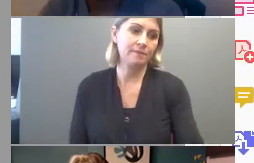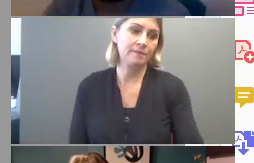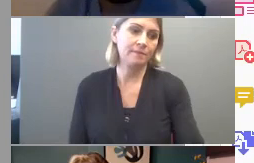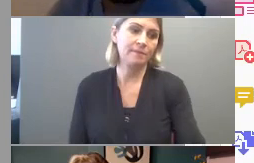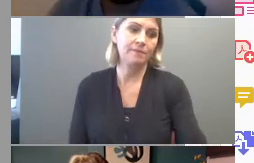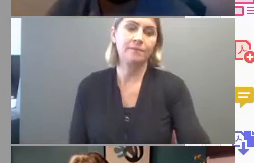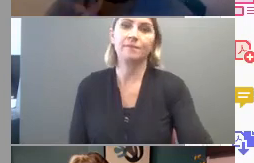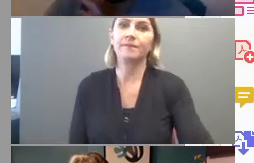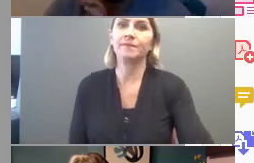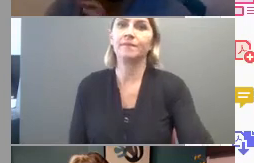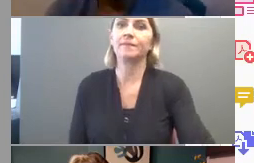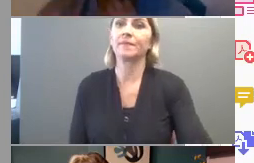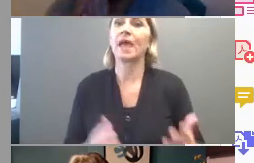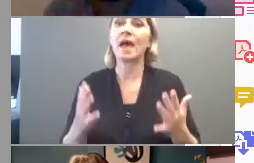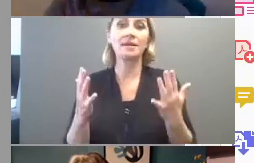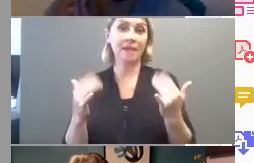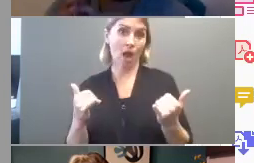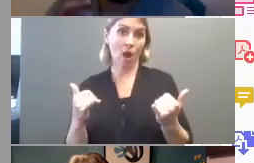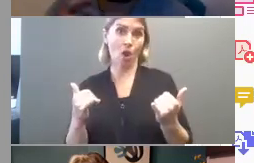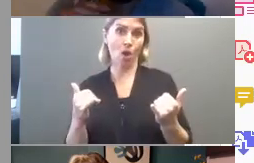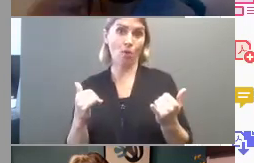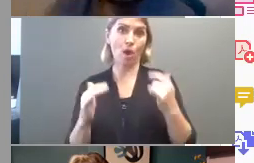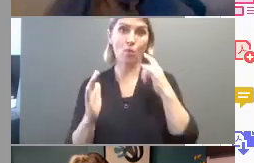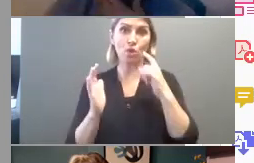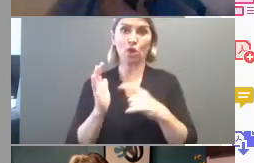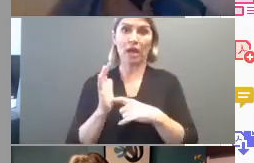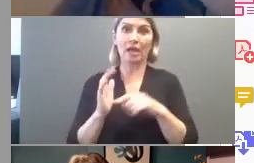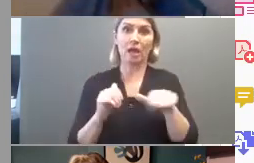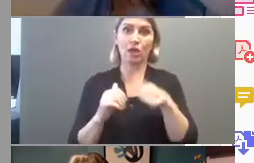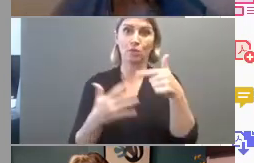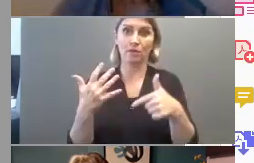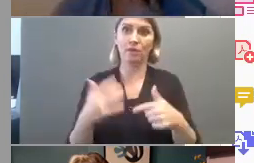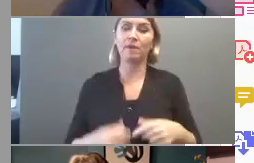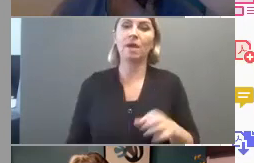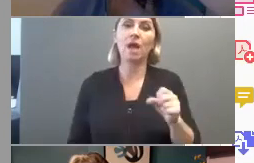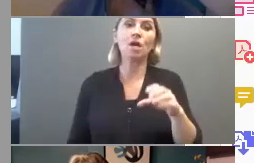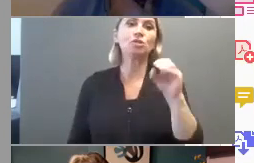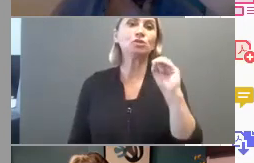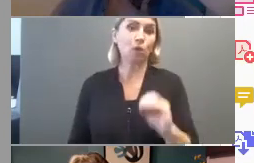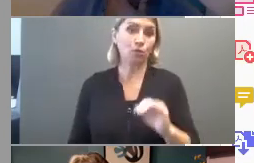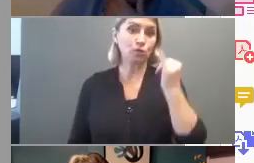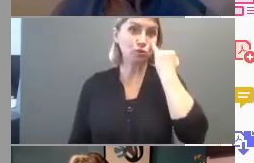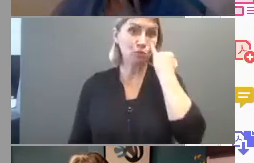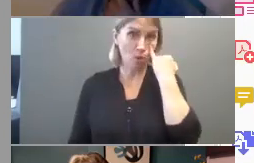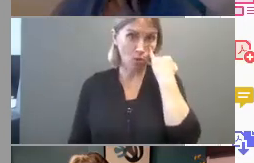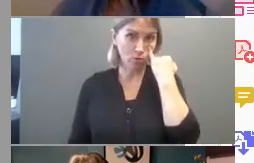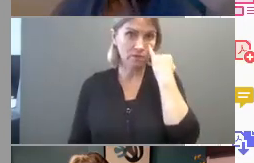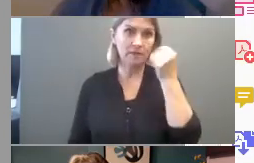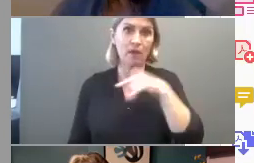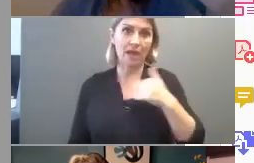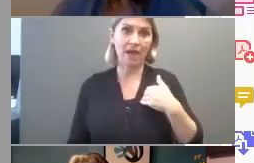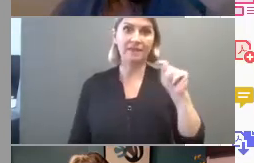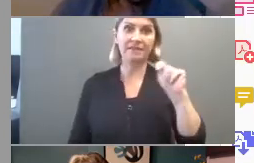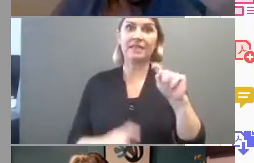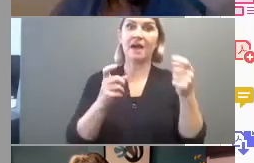Now, let's look at a wrong example. So let's say that we have T of